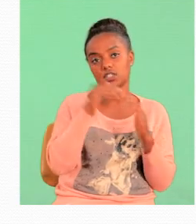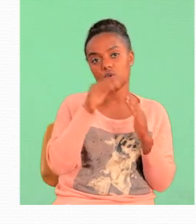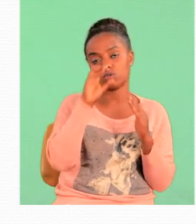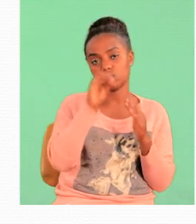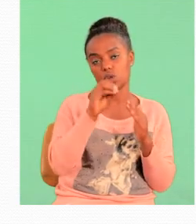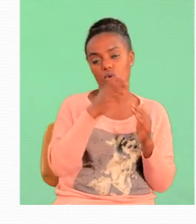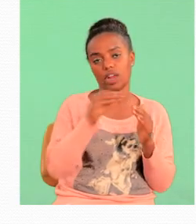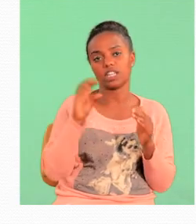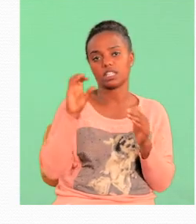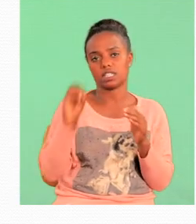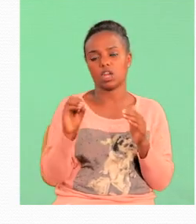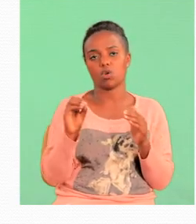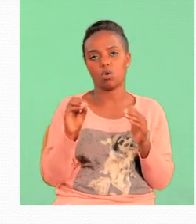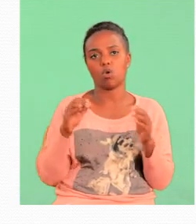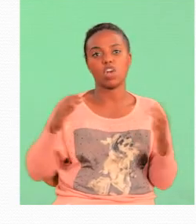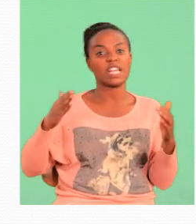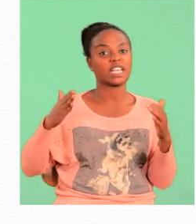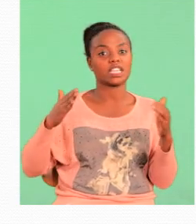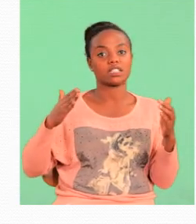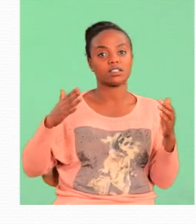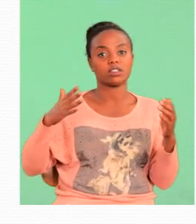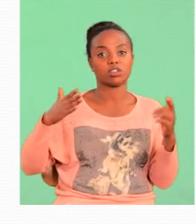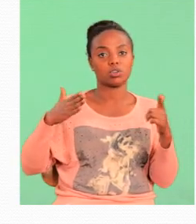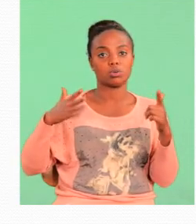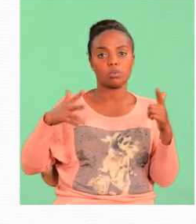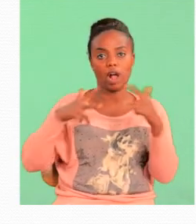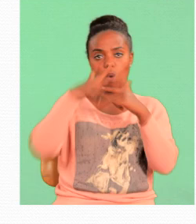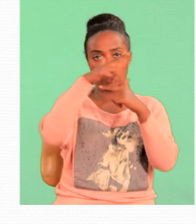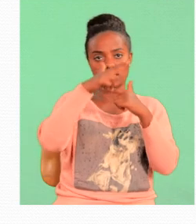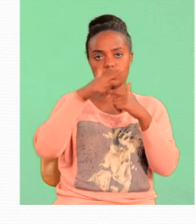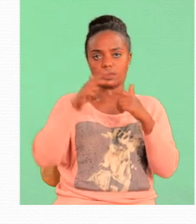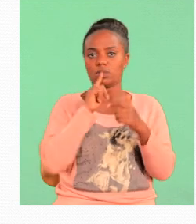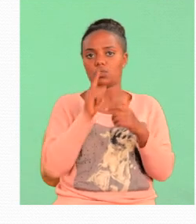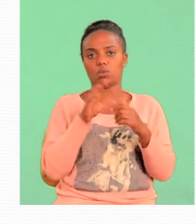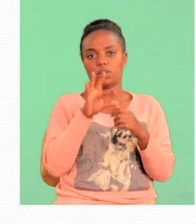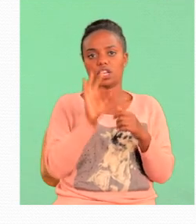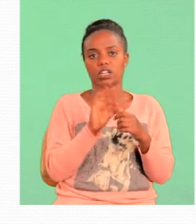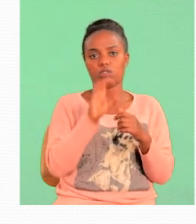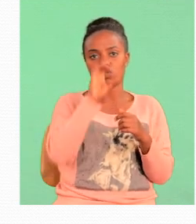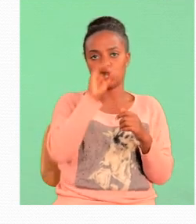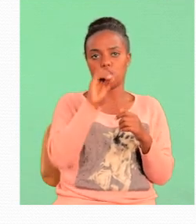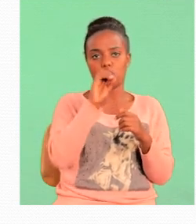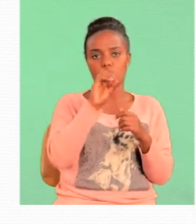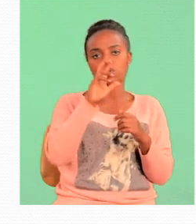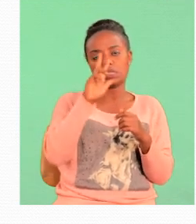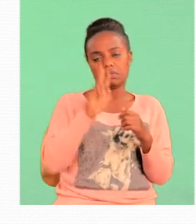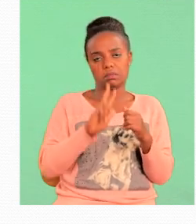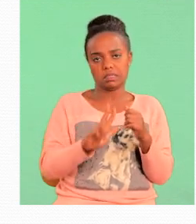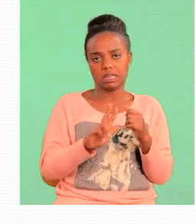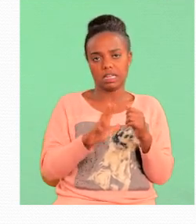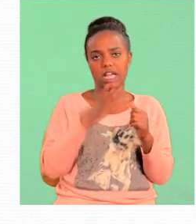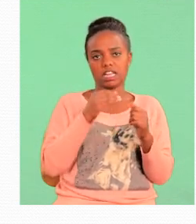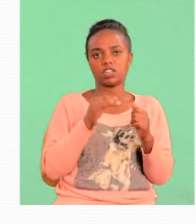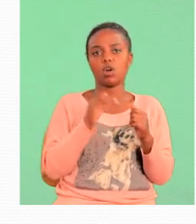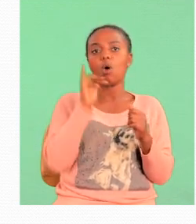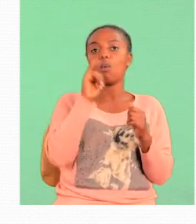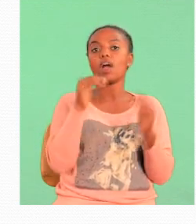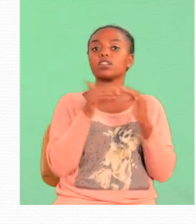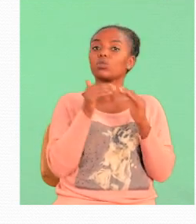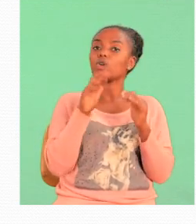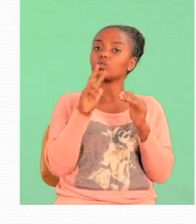intercept. When x is 0, 0 plus 3 is 3. And when y is